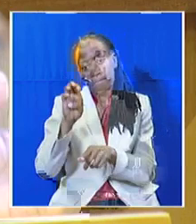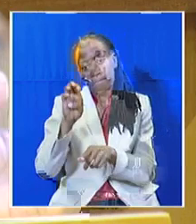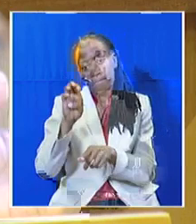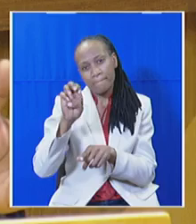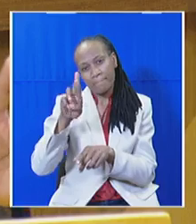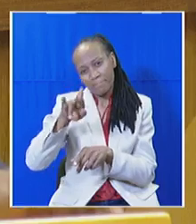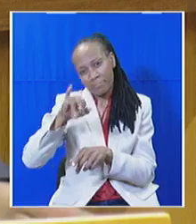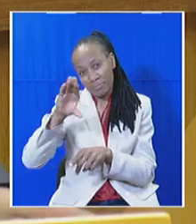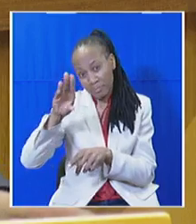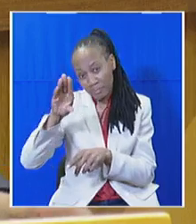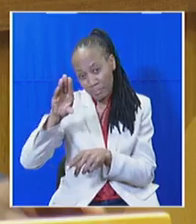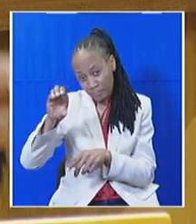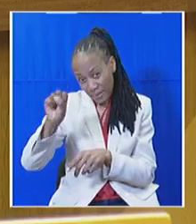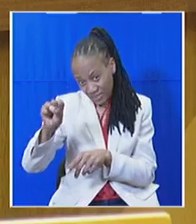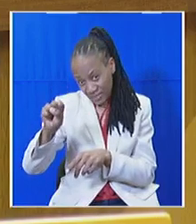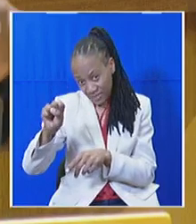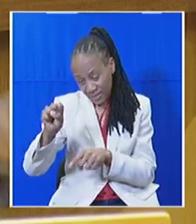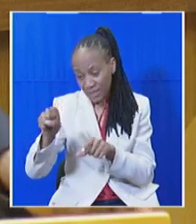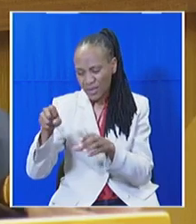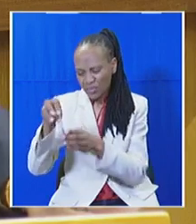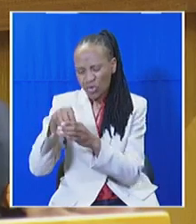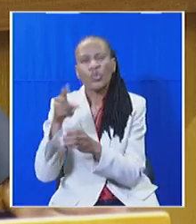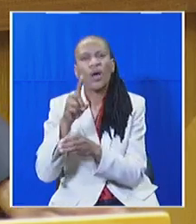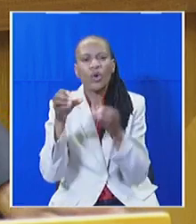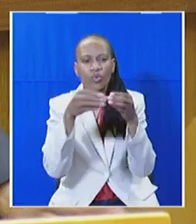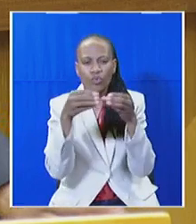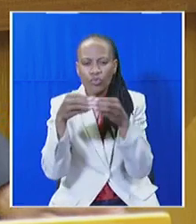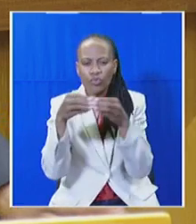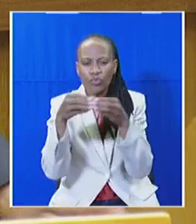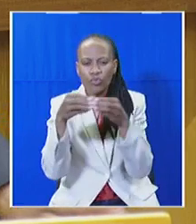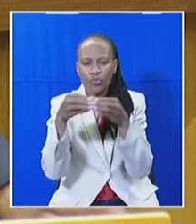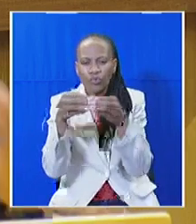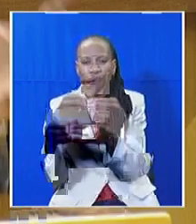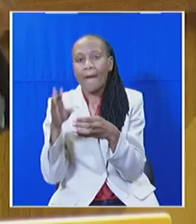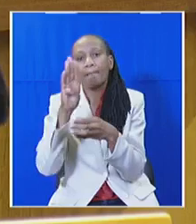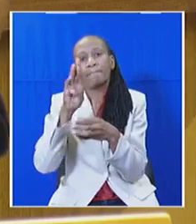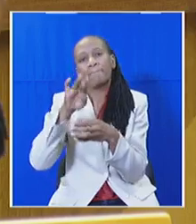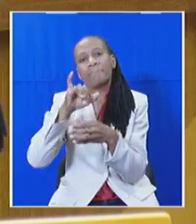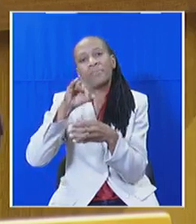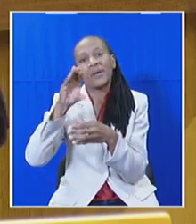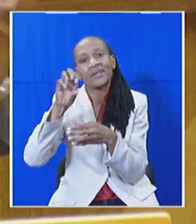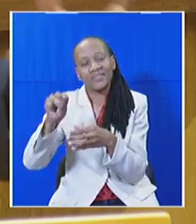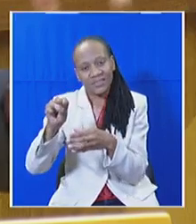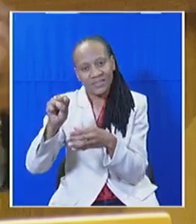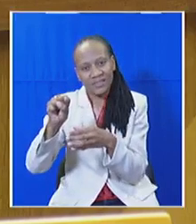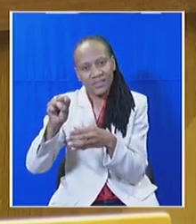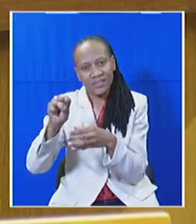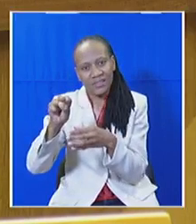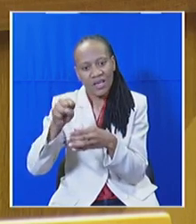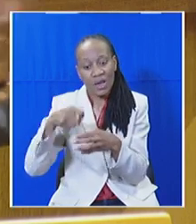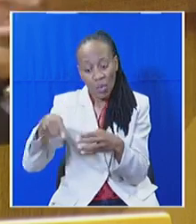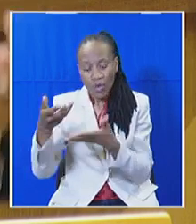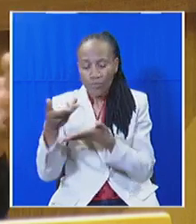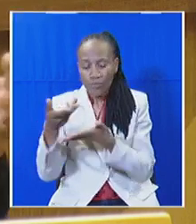part of the reason we're a group of BRICS, because those are matters we've got to talk about. How do we deal with trade